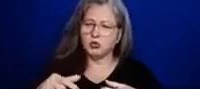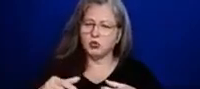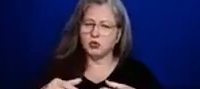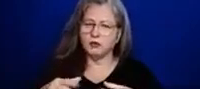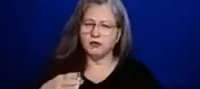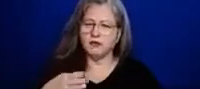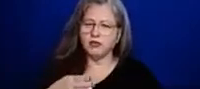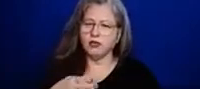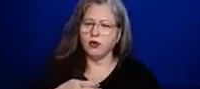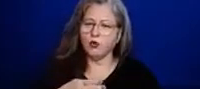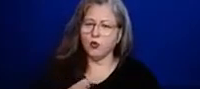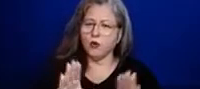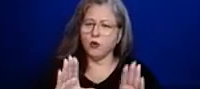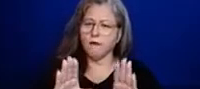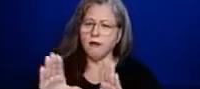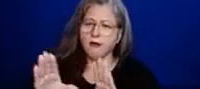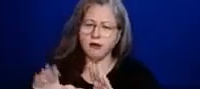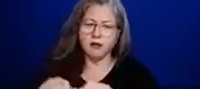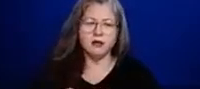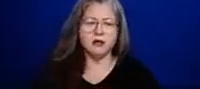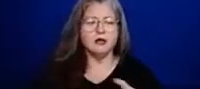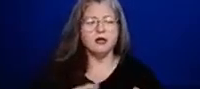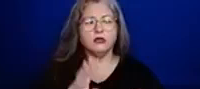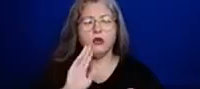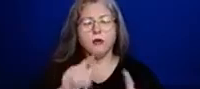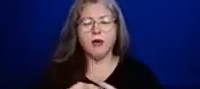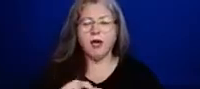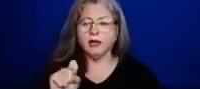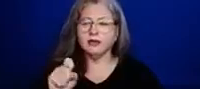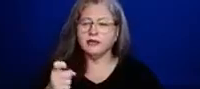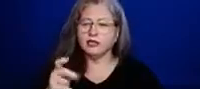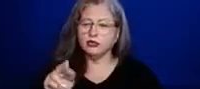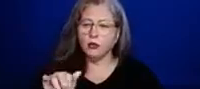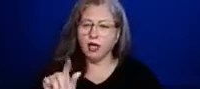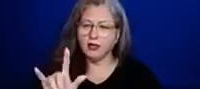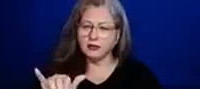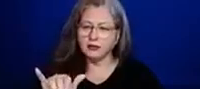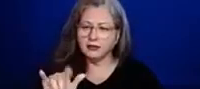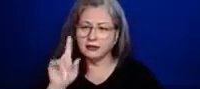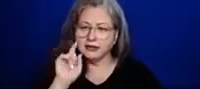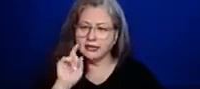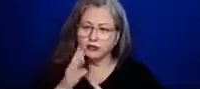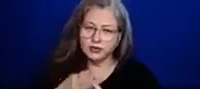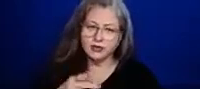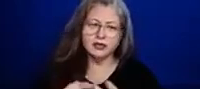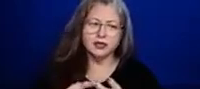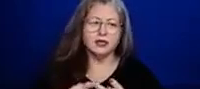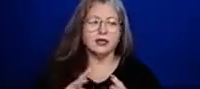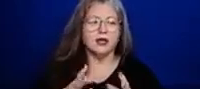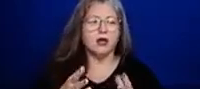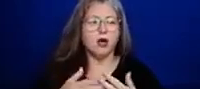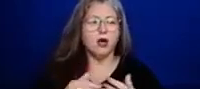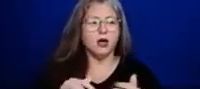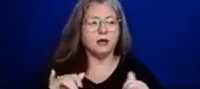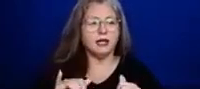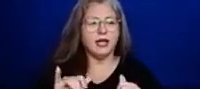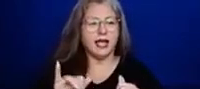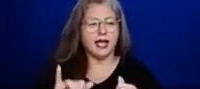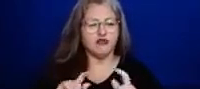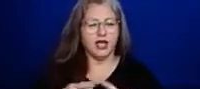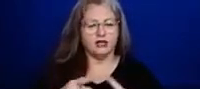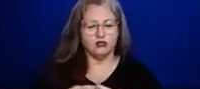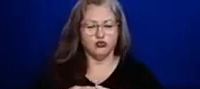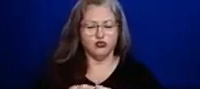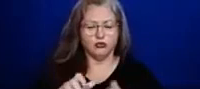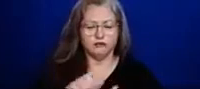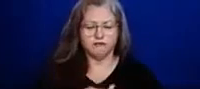another set of woodblocks that talk about sexuality, very much as deconstructing the taboo